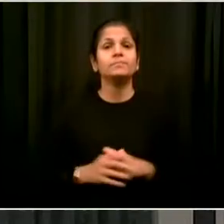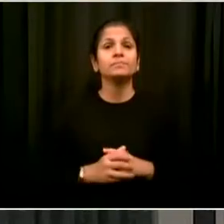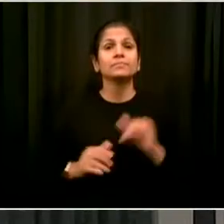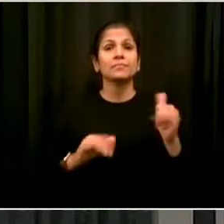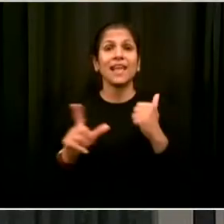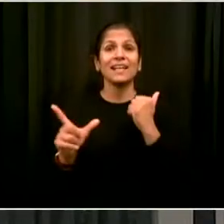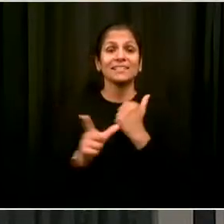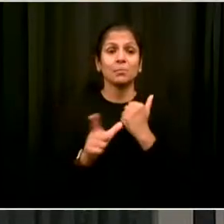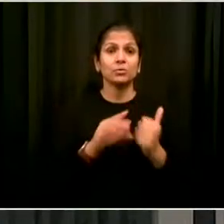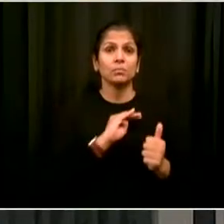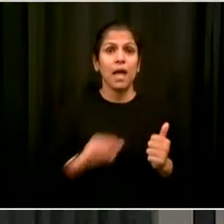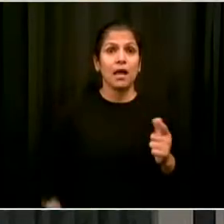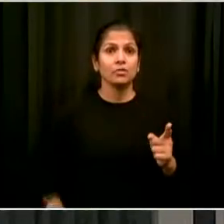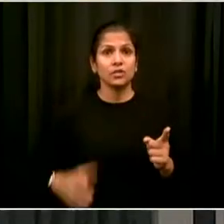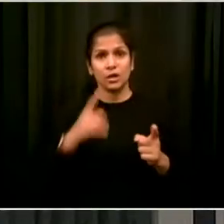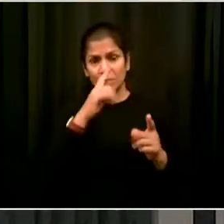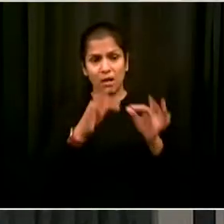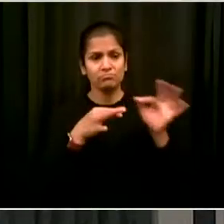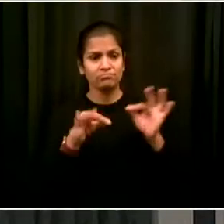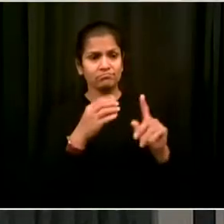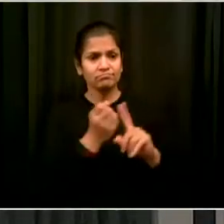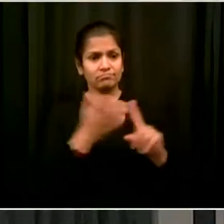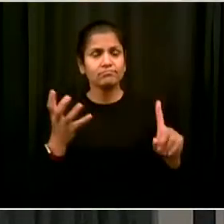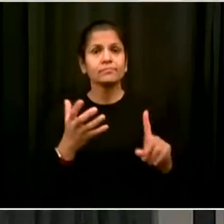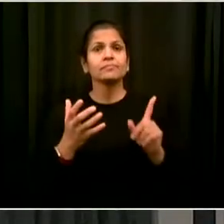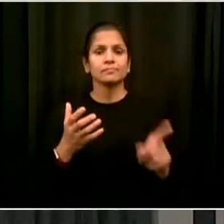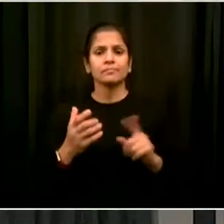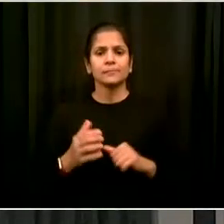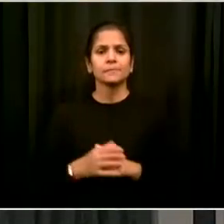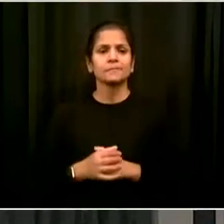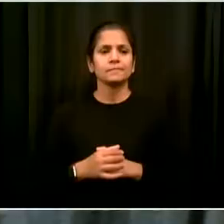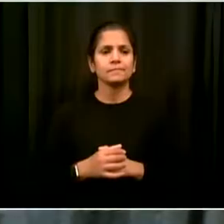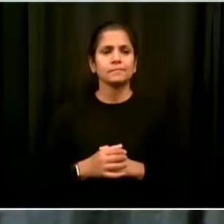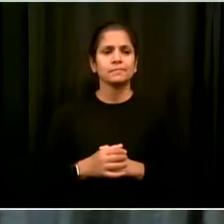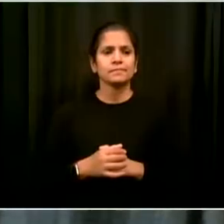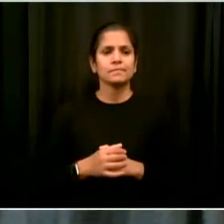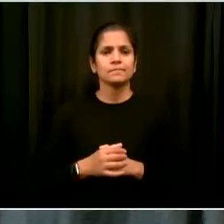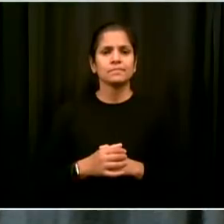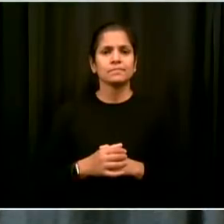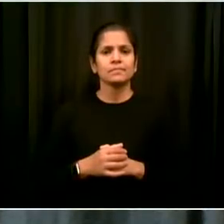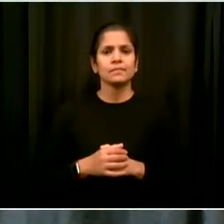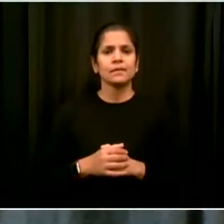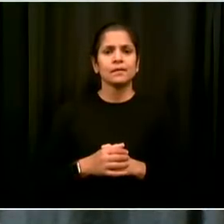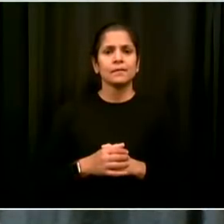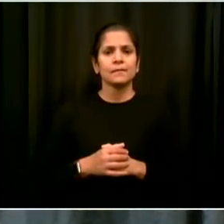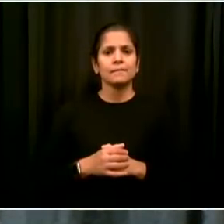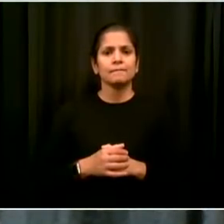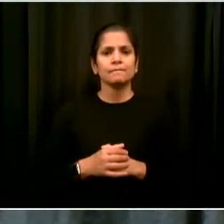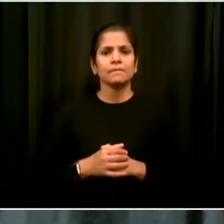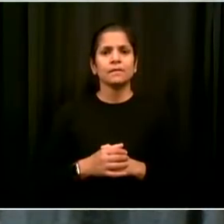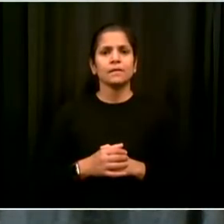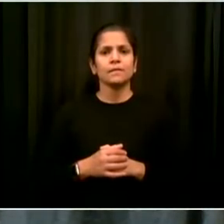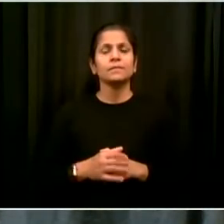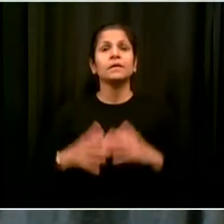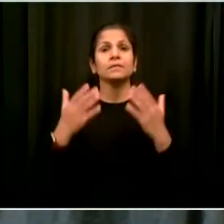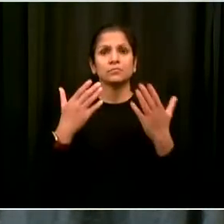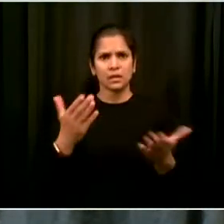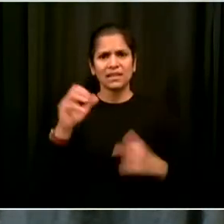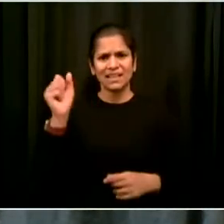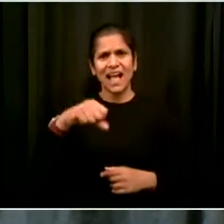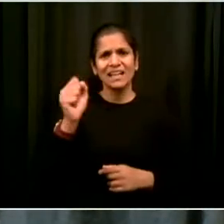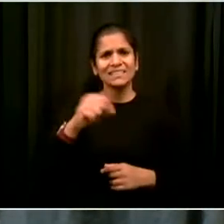I will just add that in addition to all the work that Torian talked about in engaging CBOs, just want to